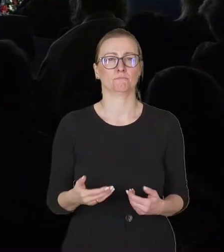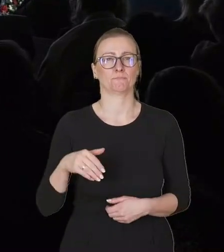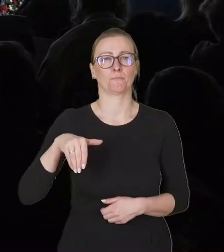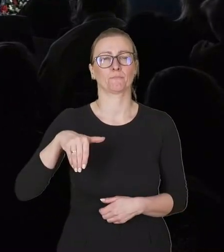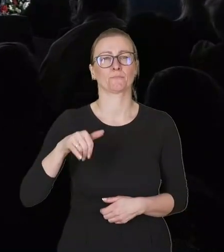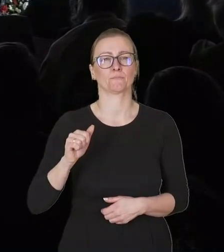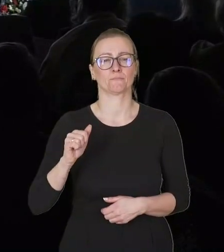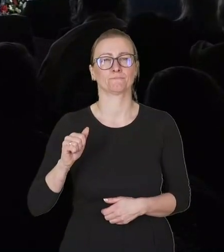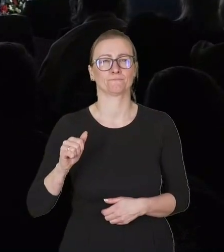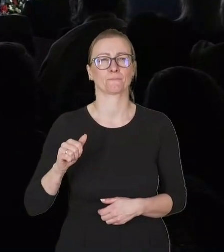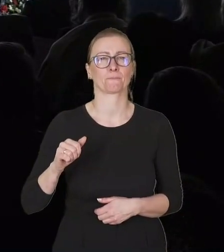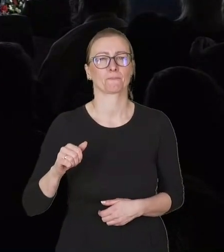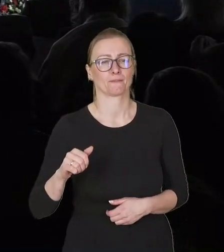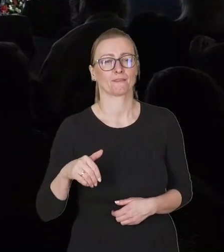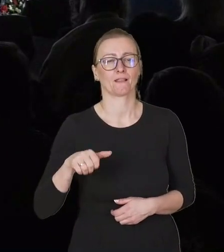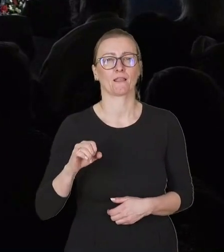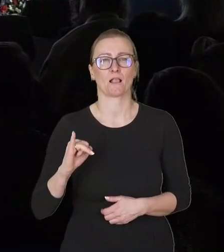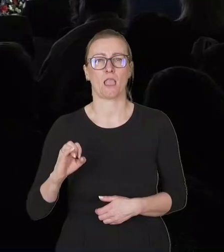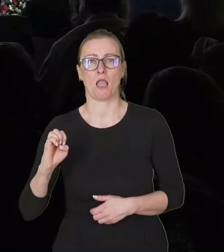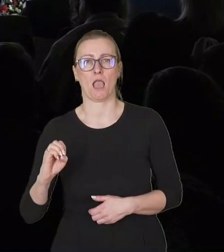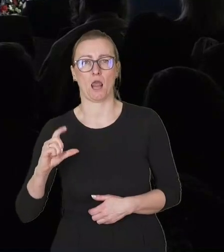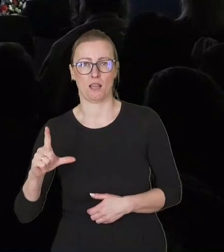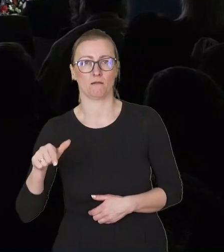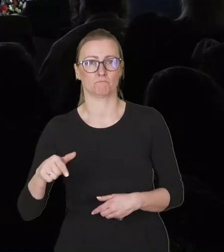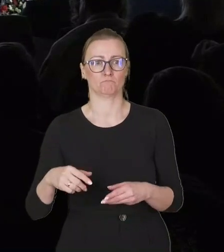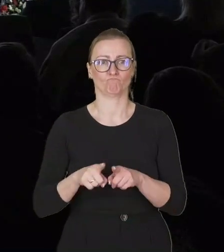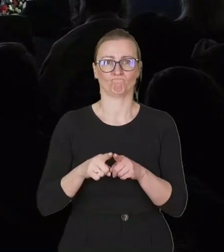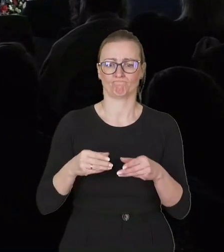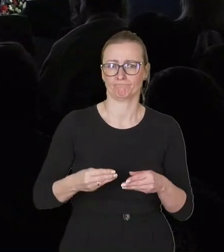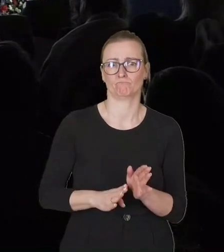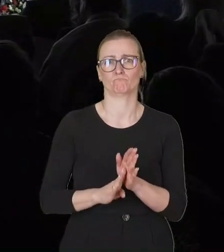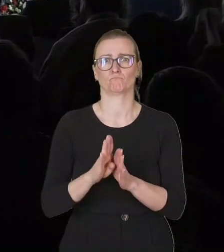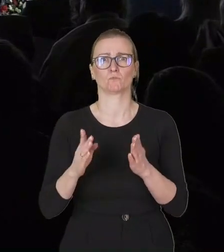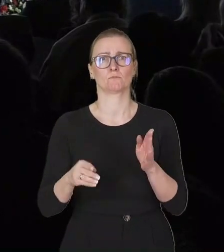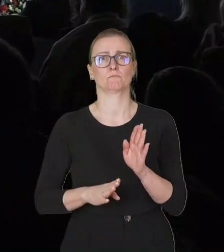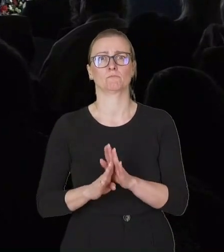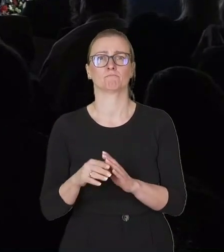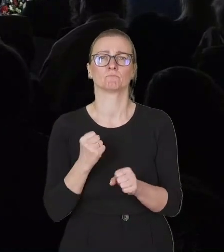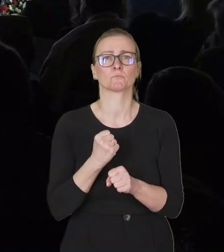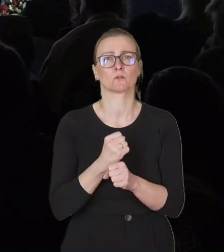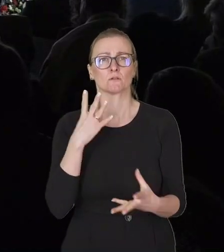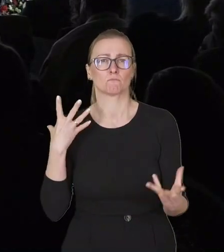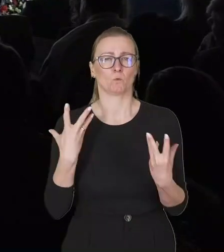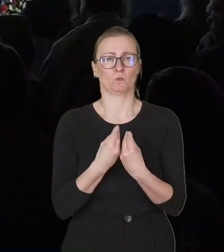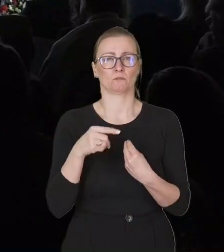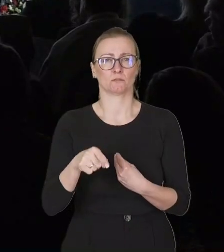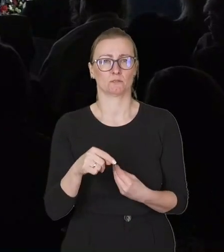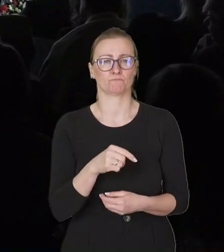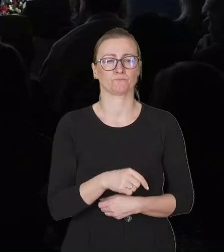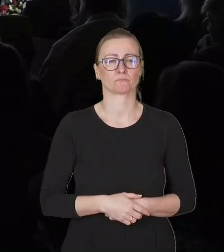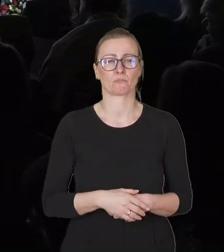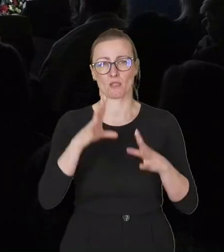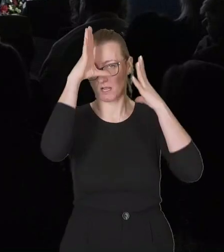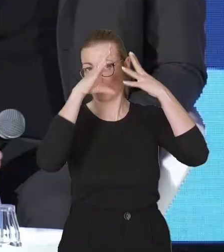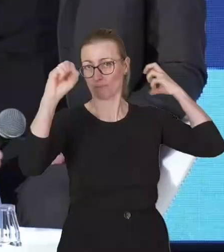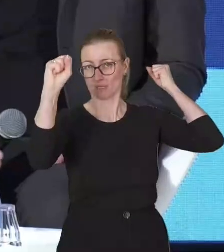and Senior Advisor to the Swedish Minister for Enterprise and Innovation. He also advised the European Commission and Council in Iraq, so we did